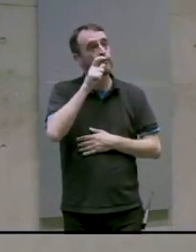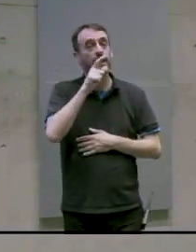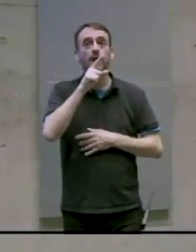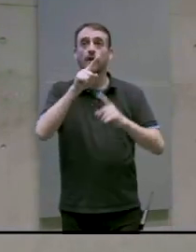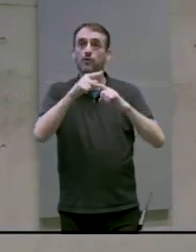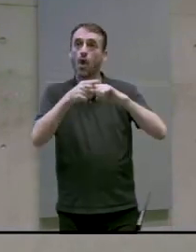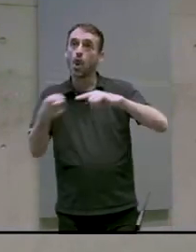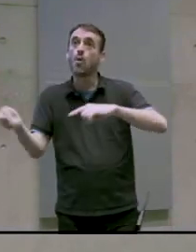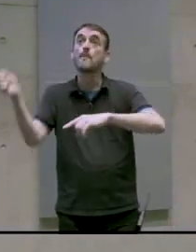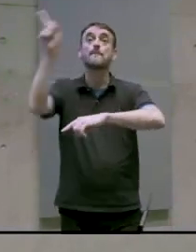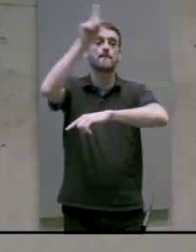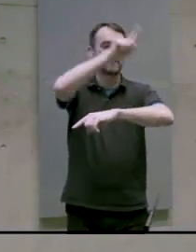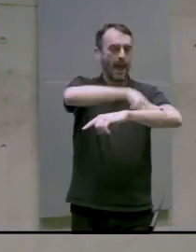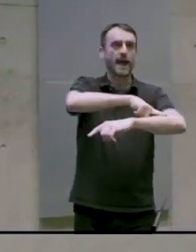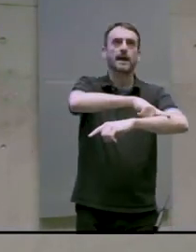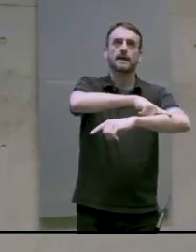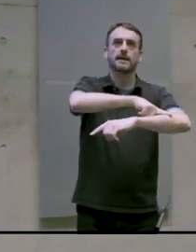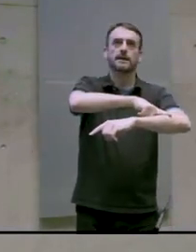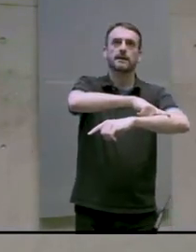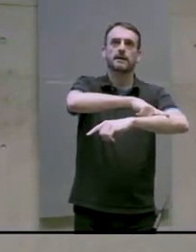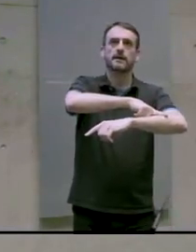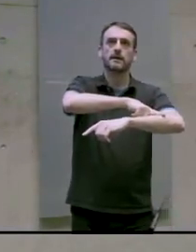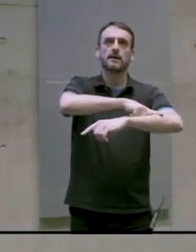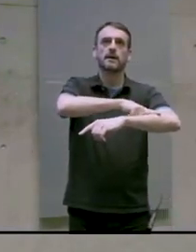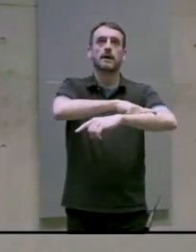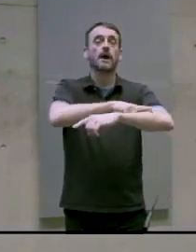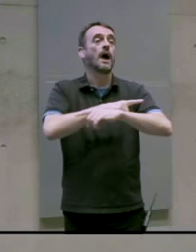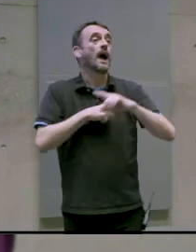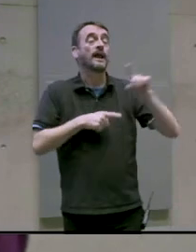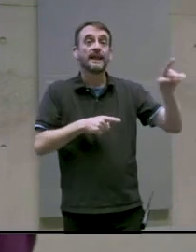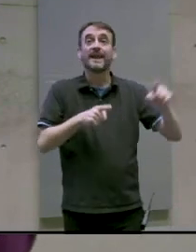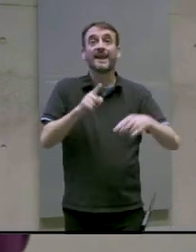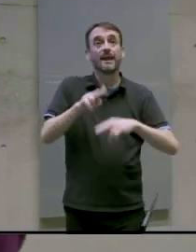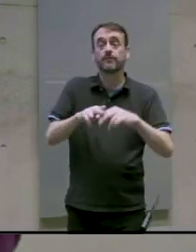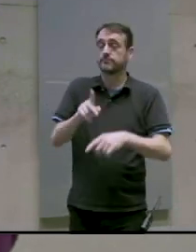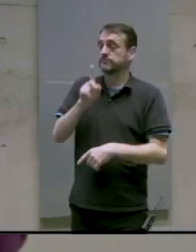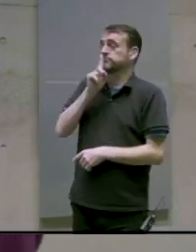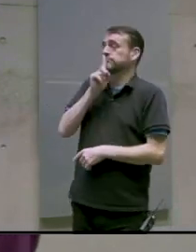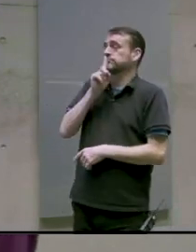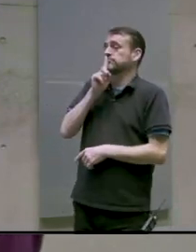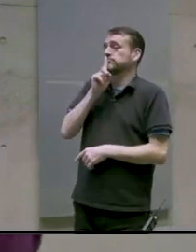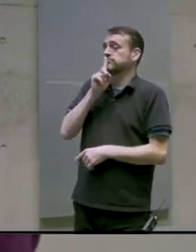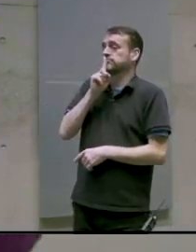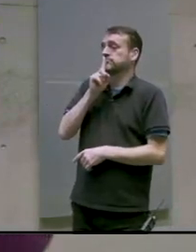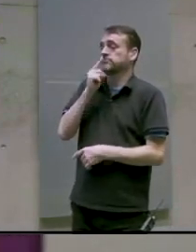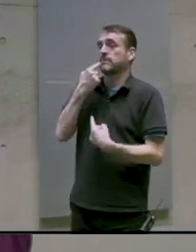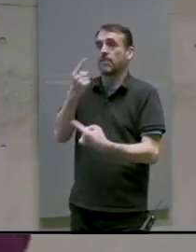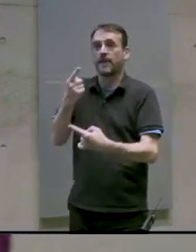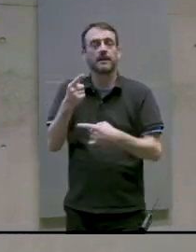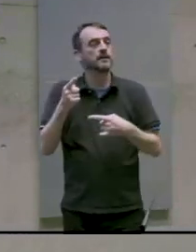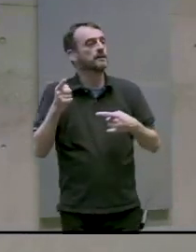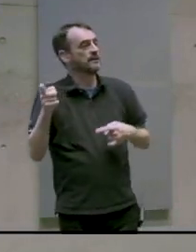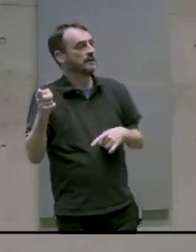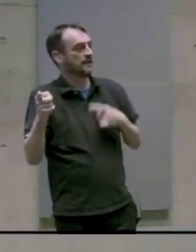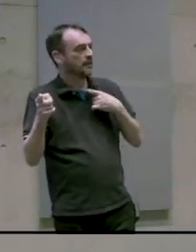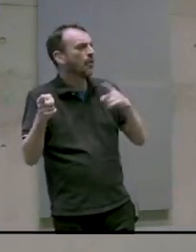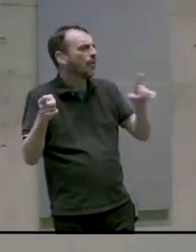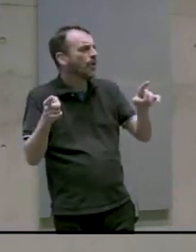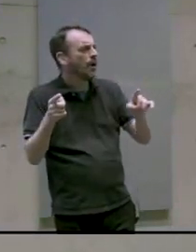waits for tea or coffee. You could say nothing at all, and she says, sorry, I'm having trouble, choosing. She's trying to make it